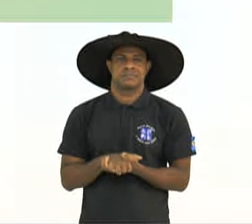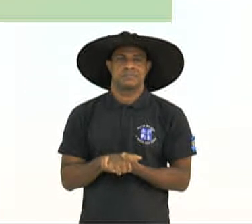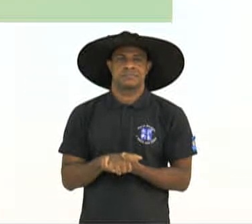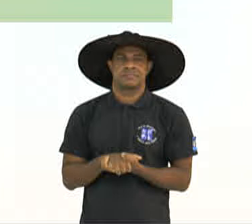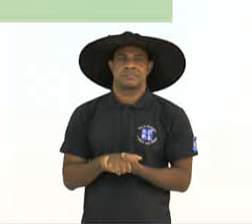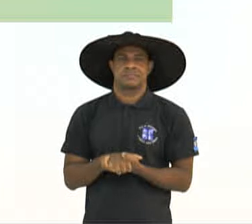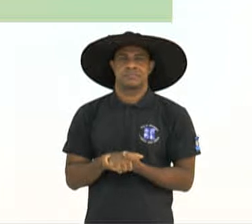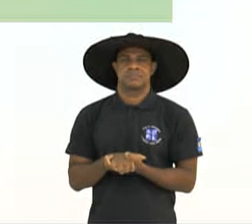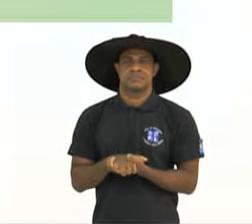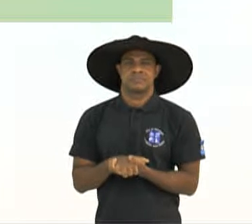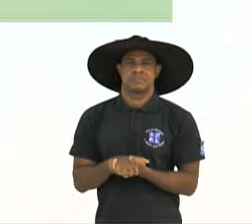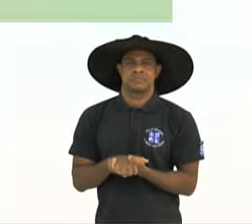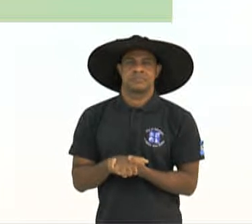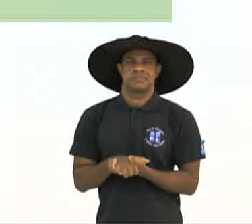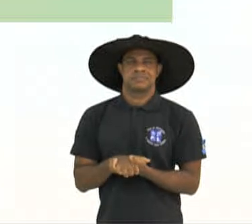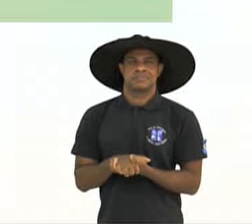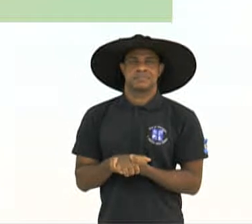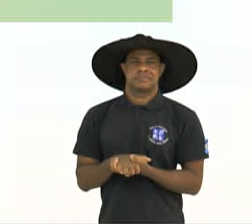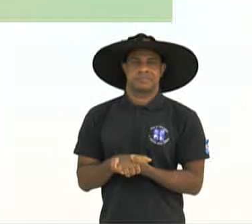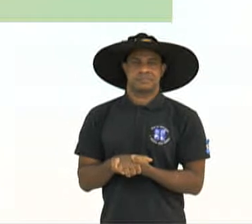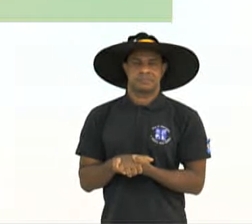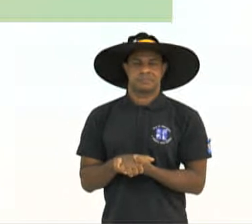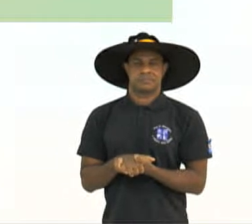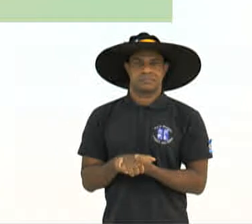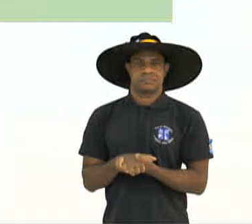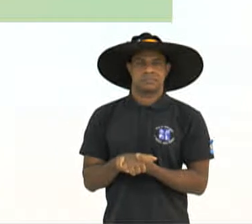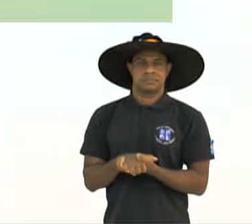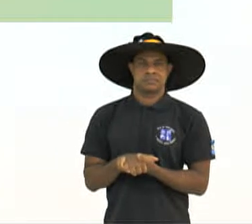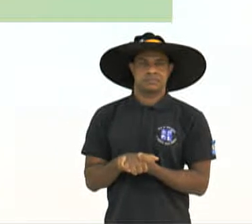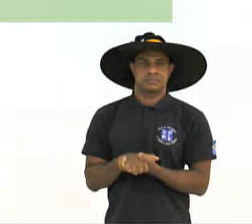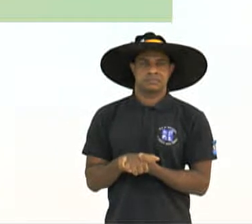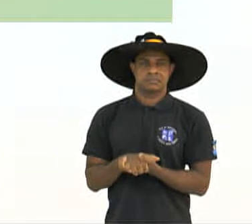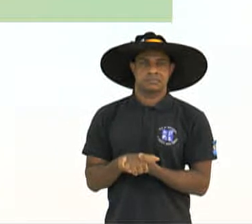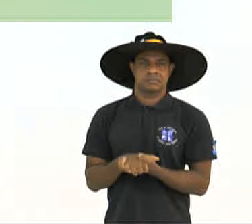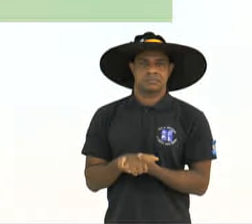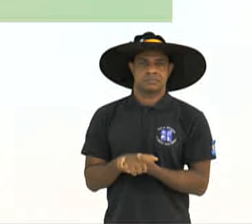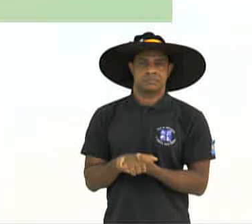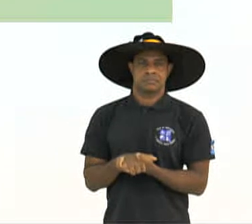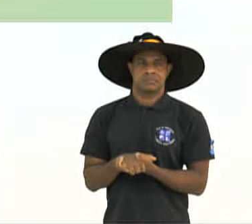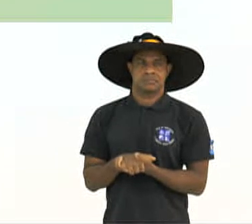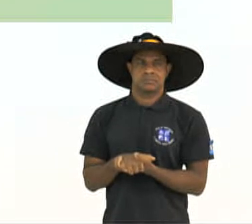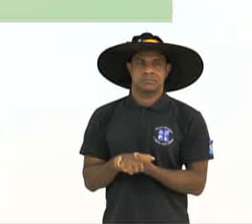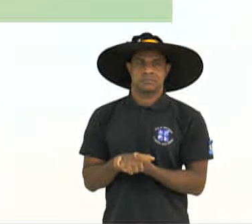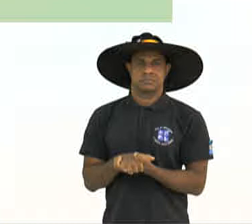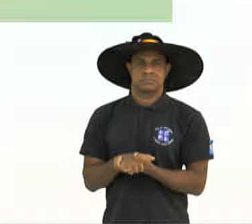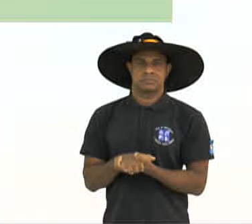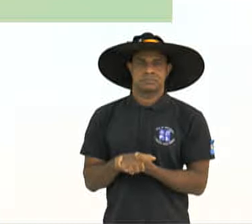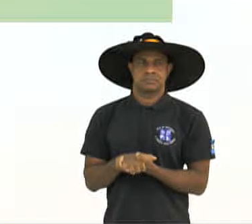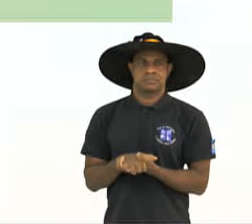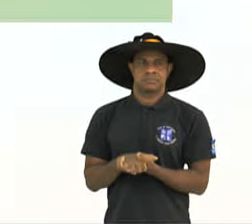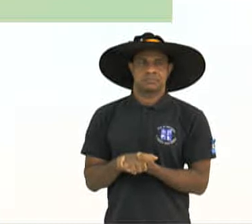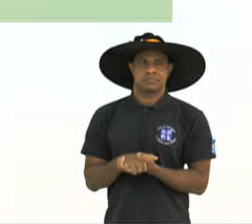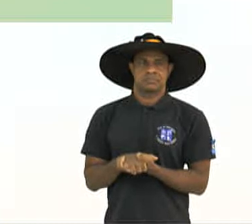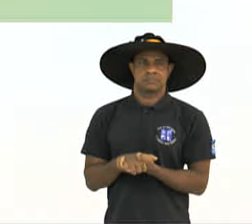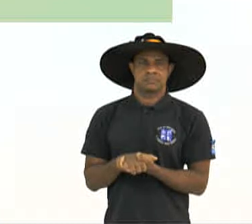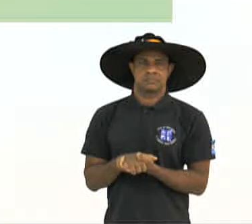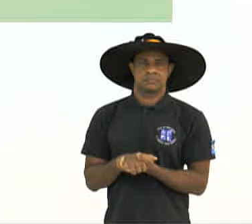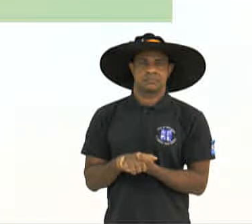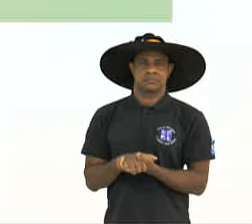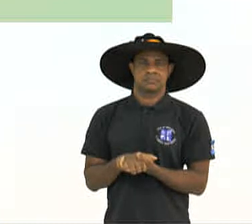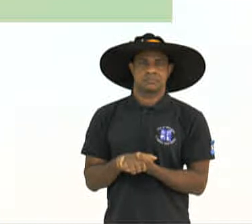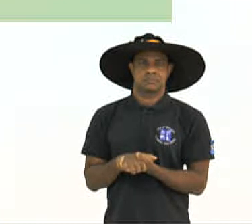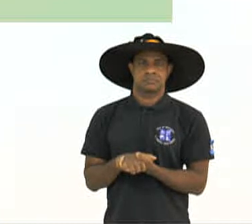bonfires, parades, and dressing up in costumes as saints, angels, and devils. The All Saints Day celebration are